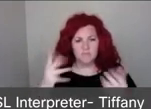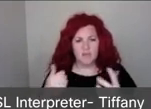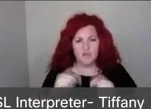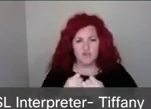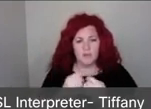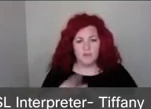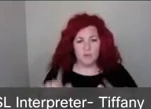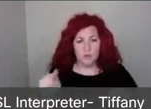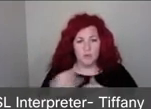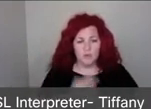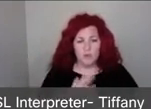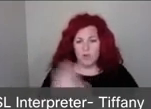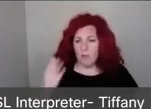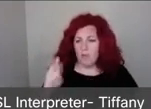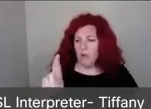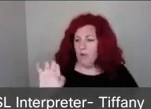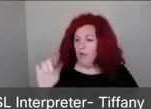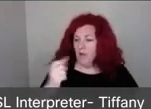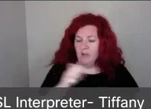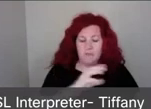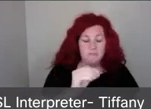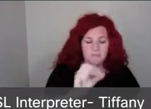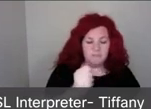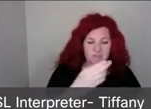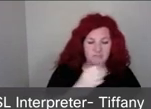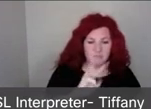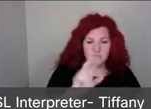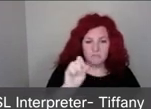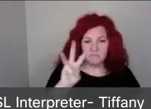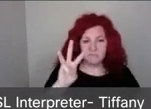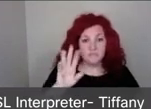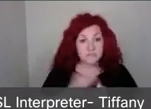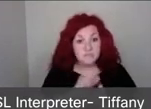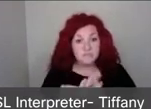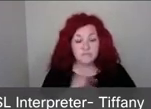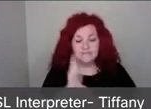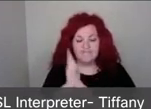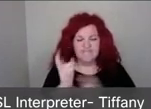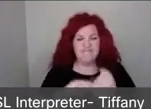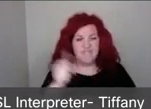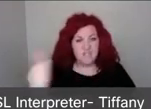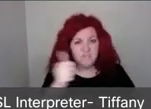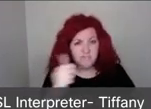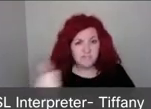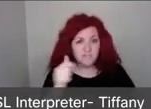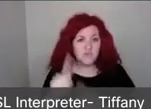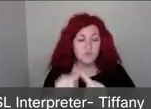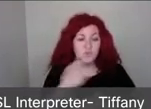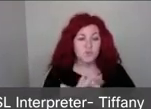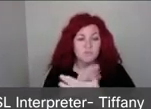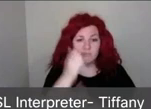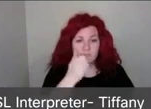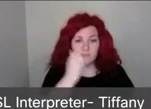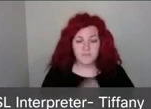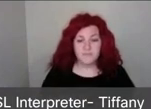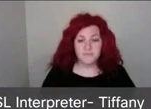attend school at Blue Ridge and Sholo schools. Buses transport our children to and from the reservation to these schools daily. We